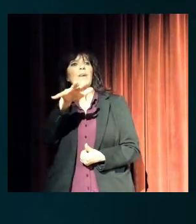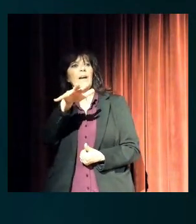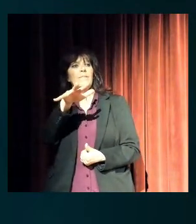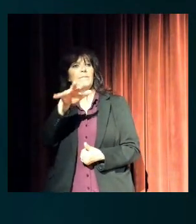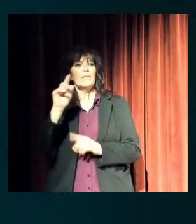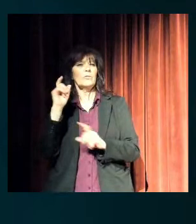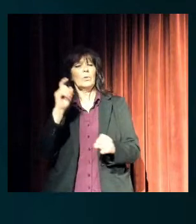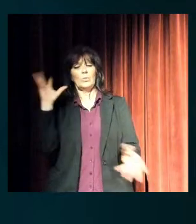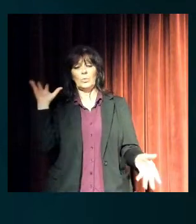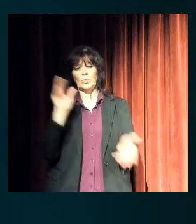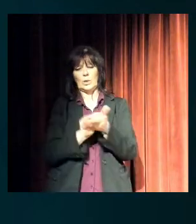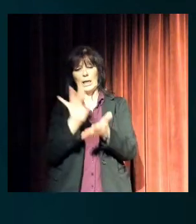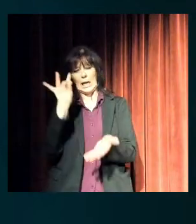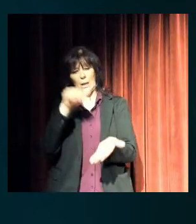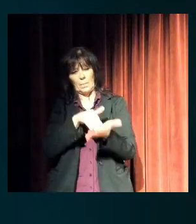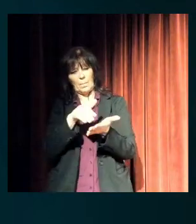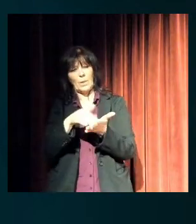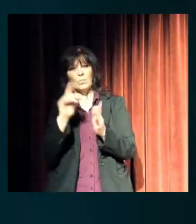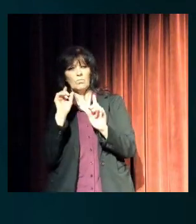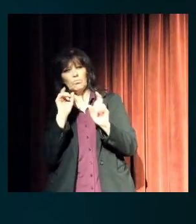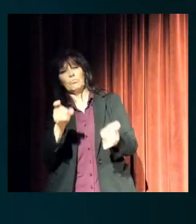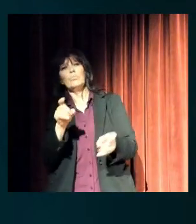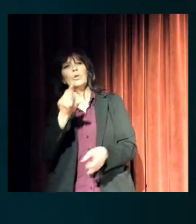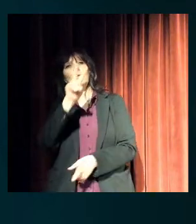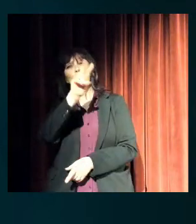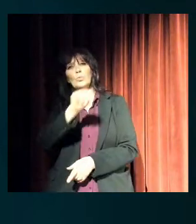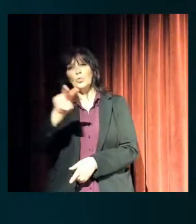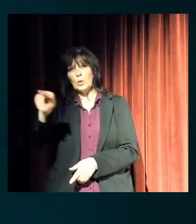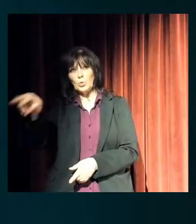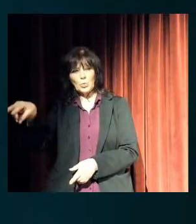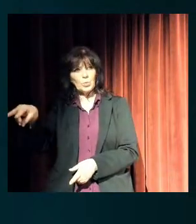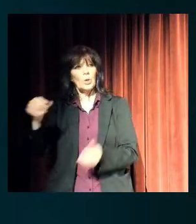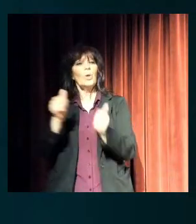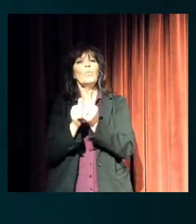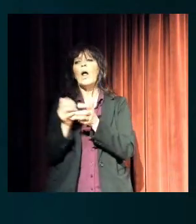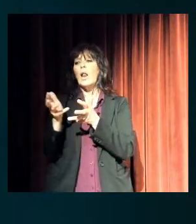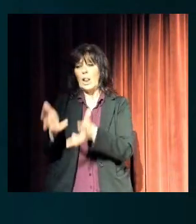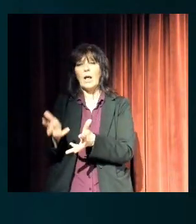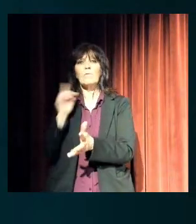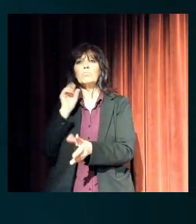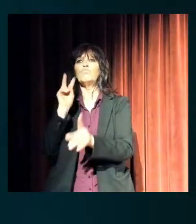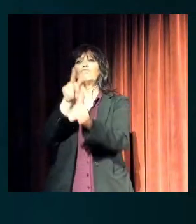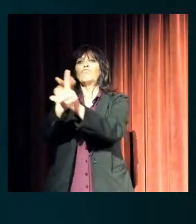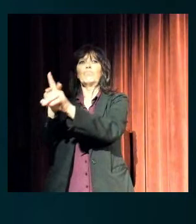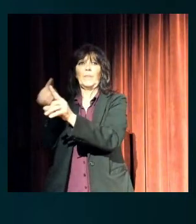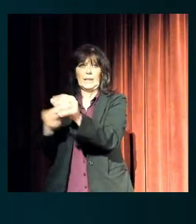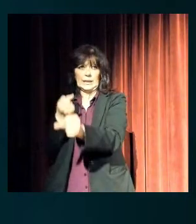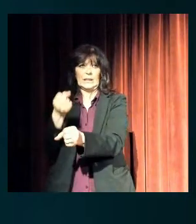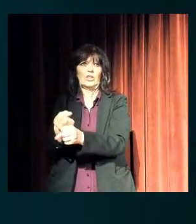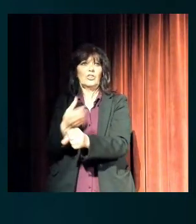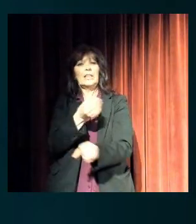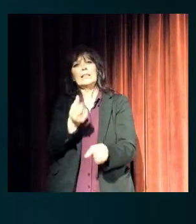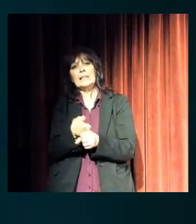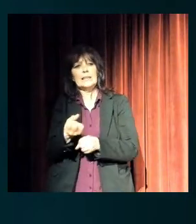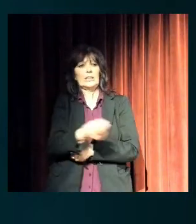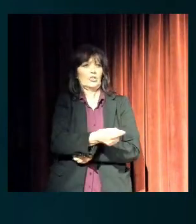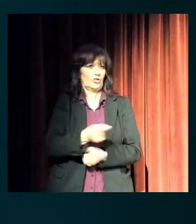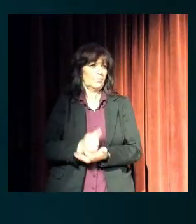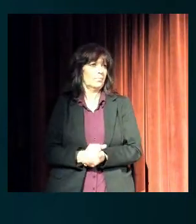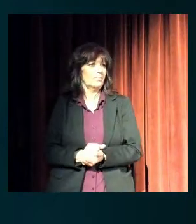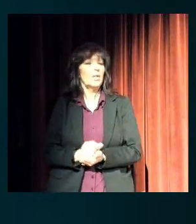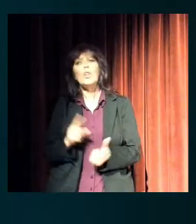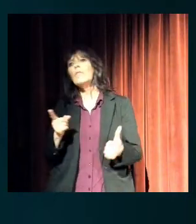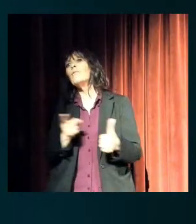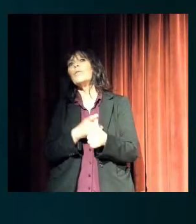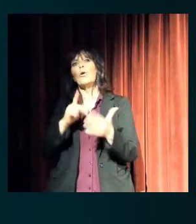grants totaling $8 million in aid were awarded in 2022, with the remainder to be allocated this year and next year. The